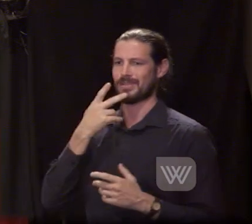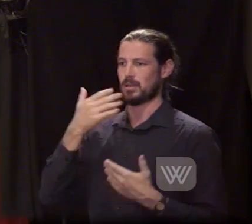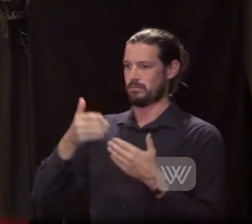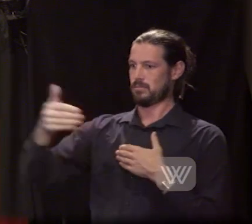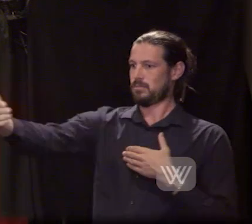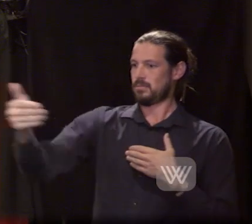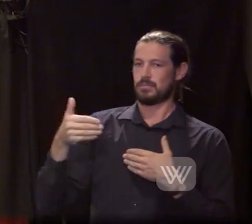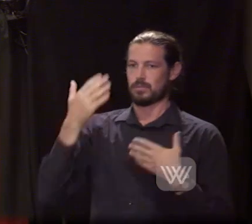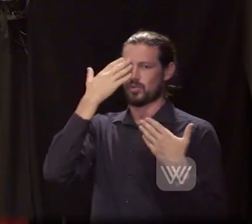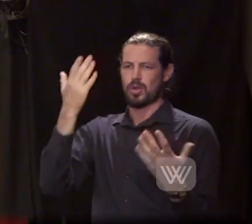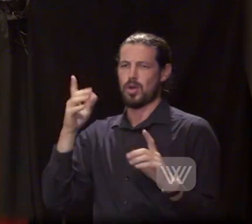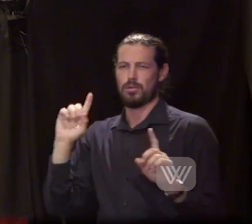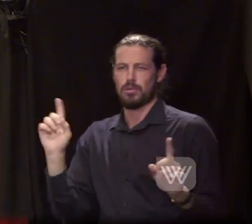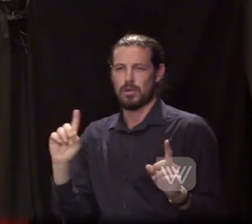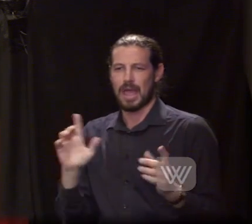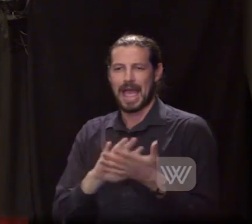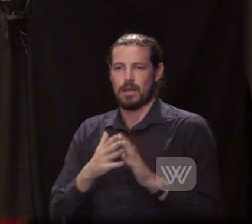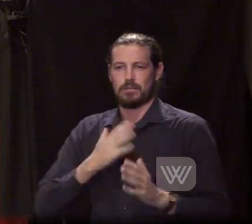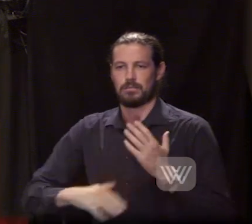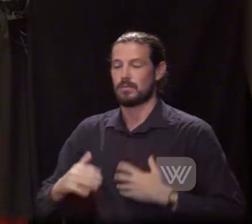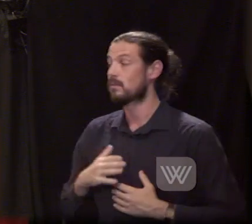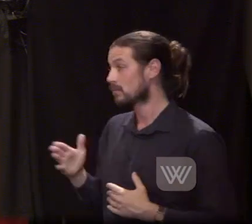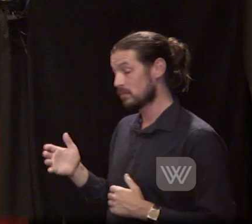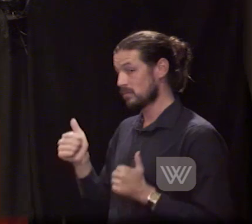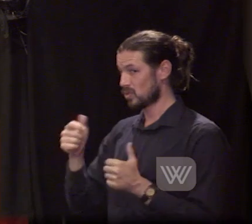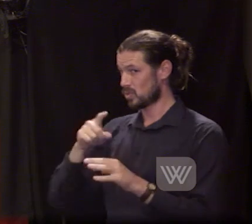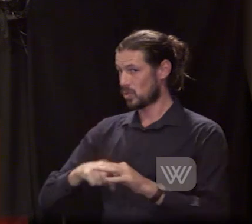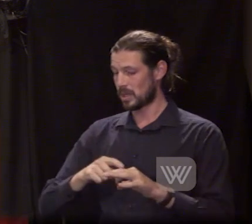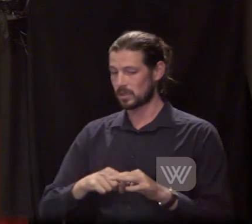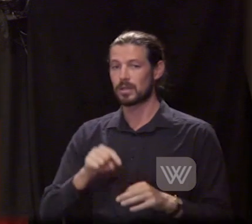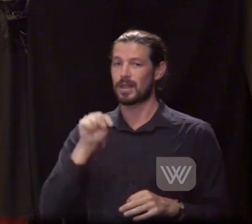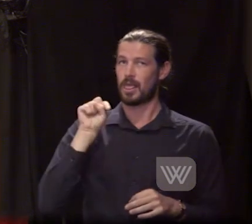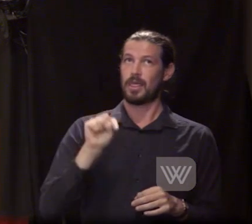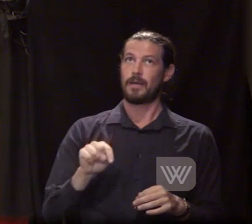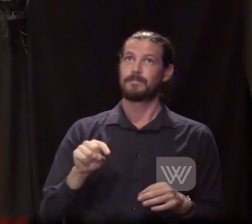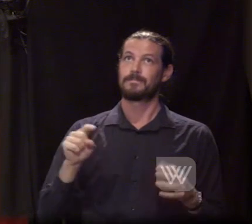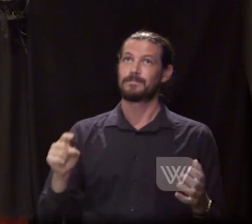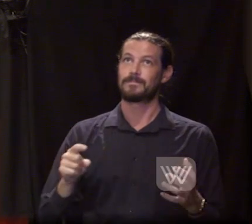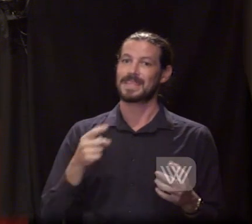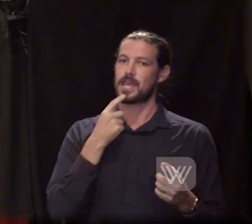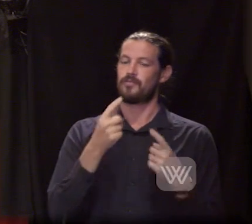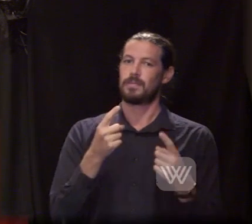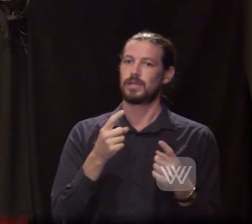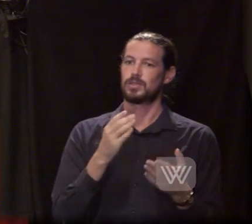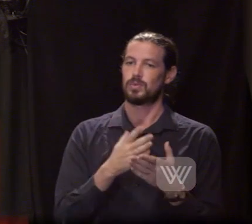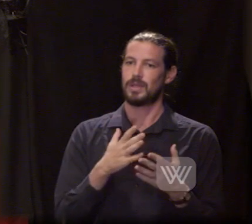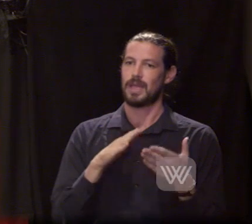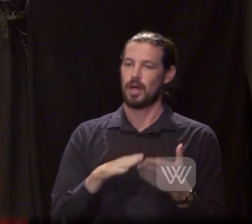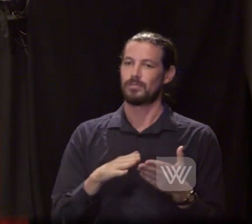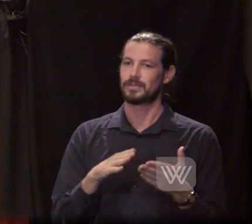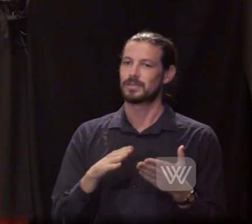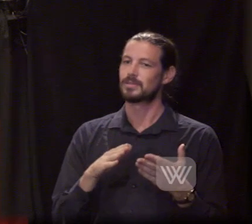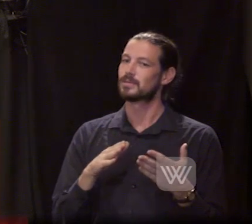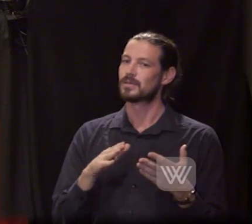time that you are given is really a factor for the amount of mental stamina it takes